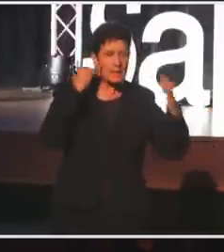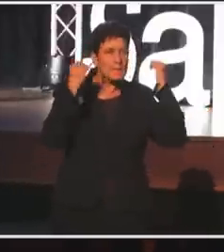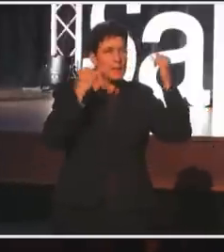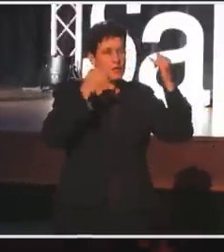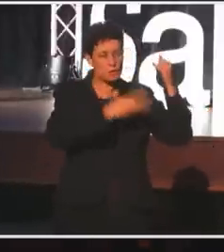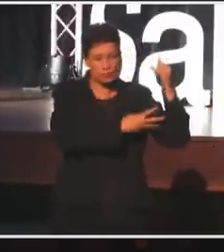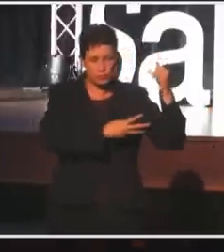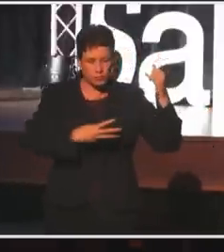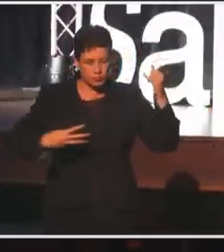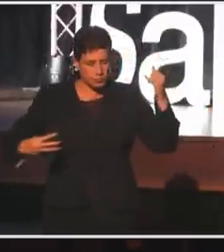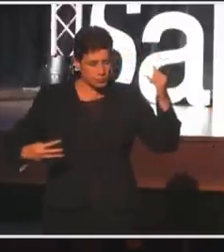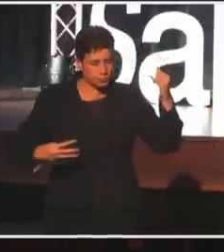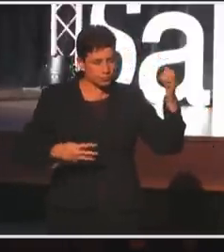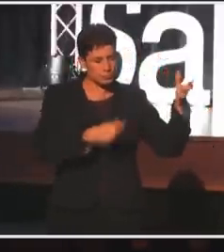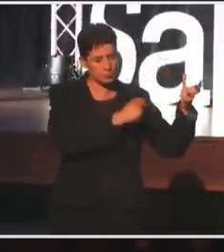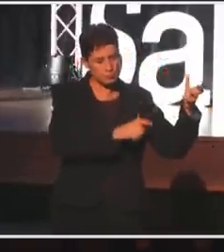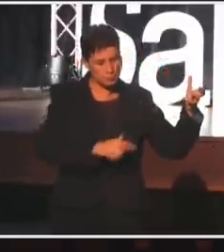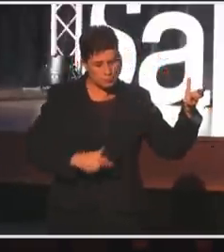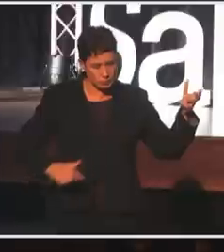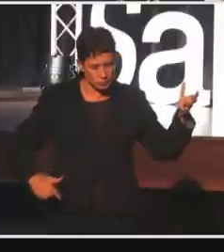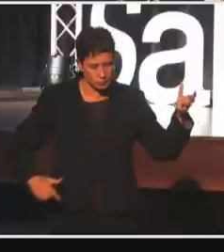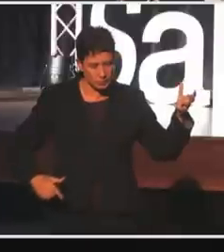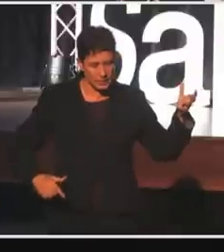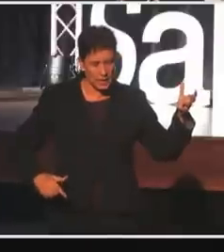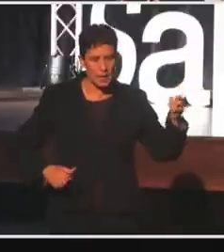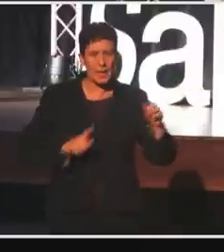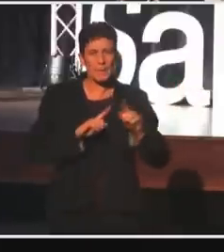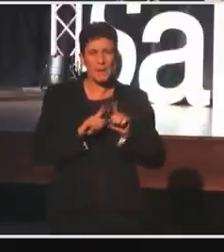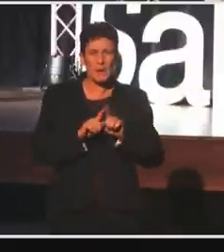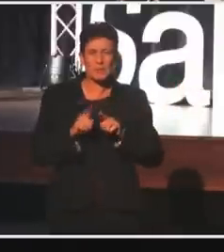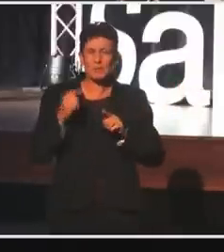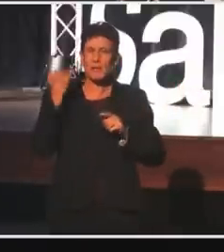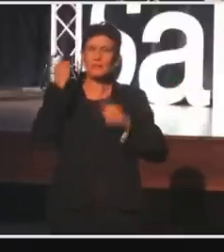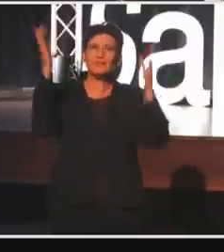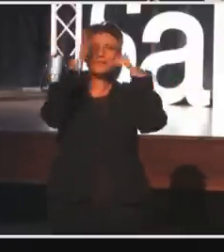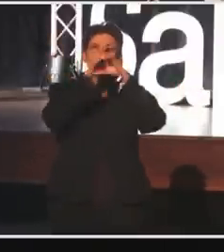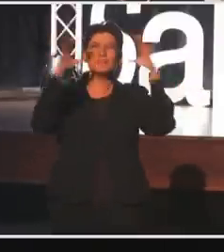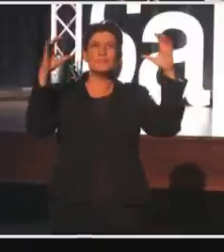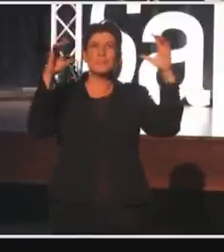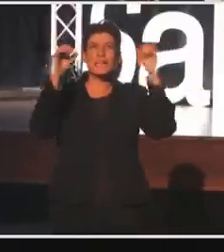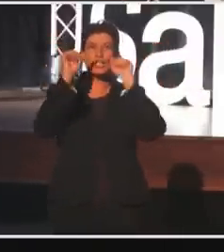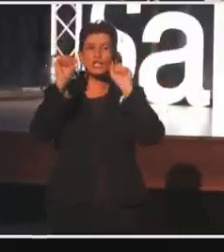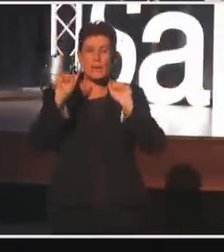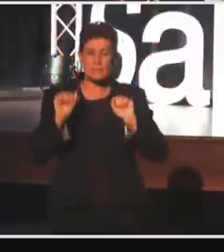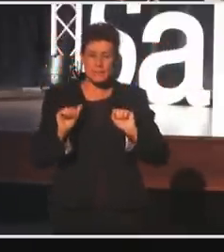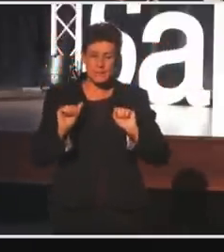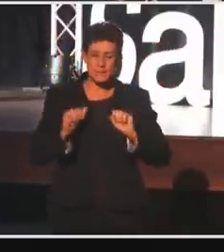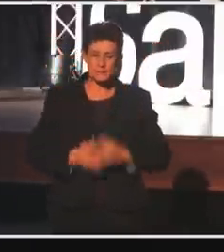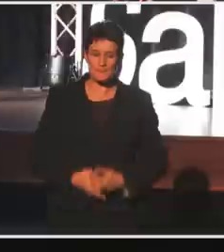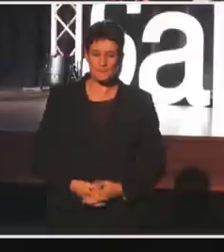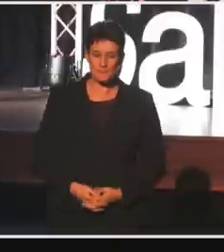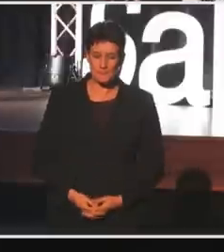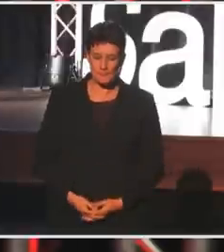written out in traditional music form, but I also imagine them as shapes.